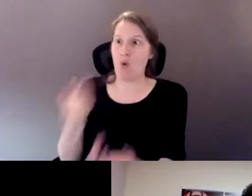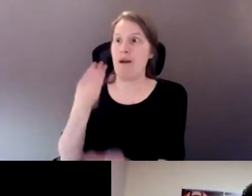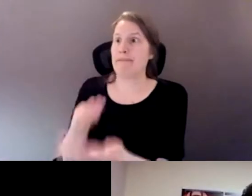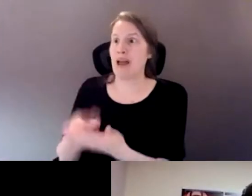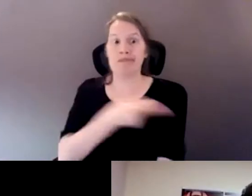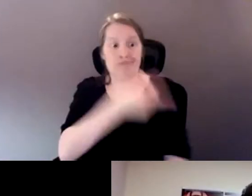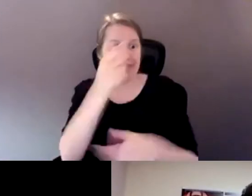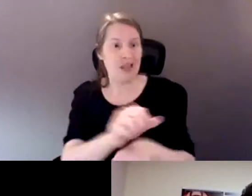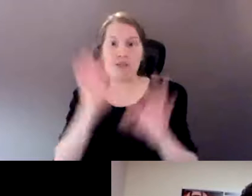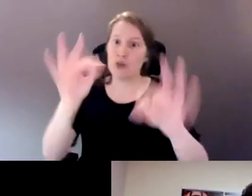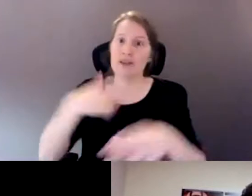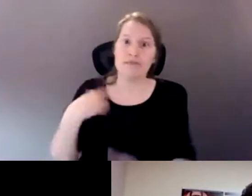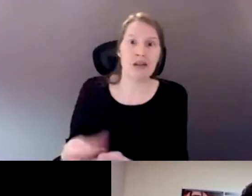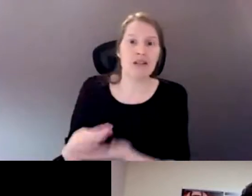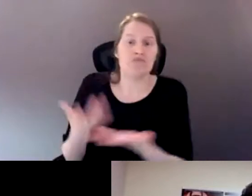necessary.